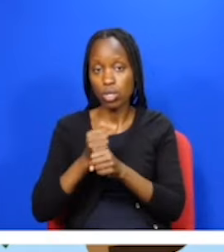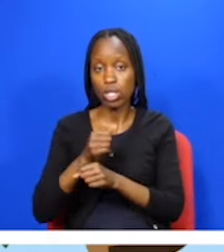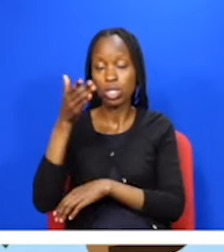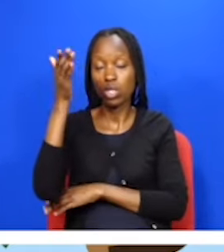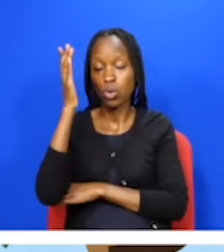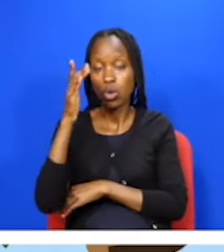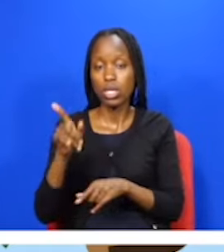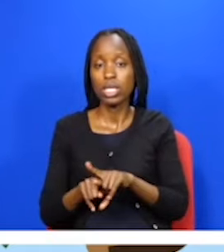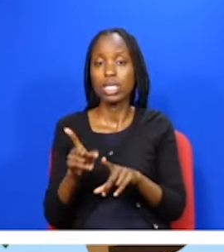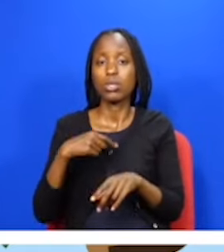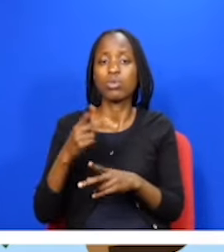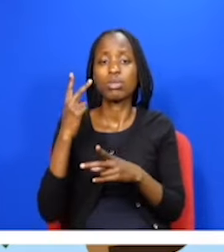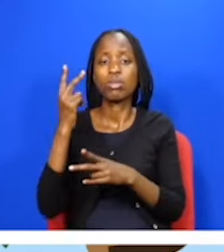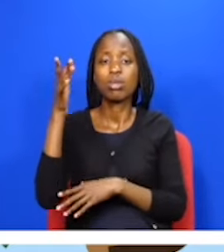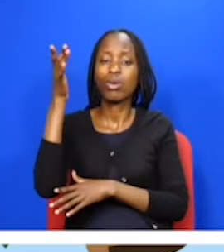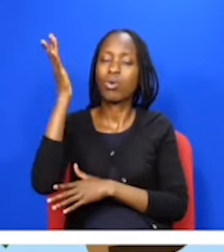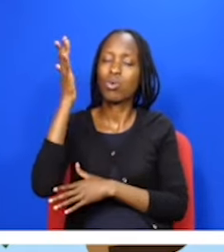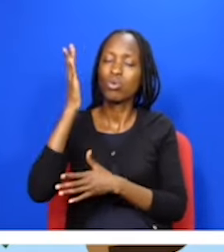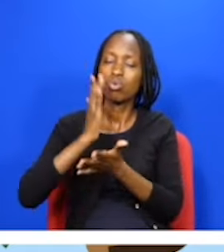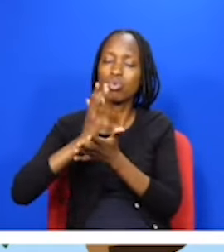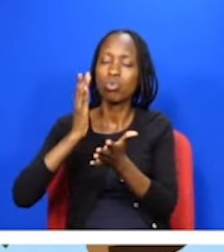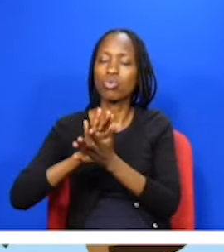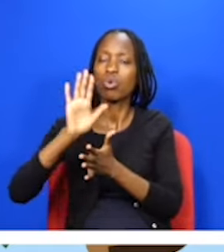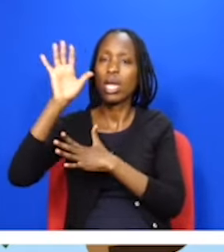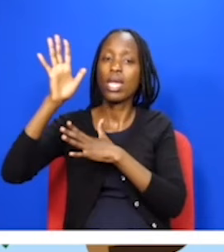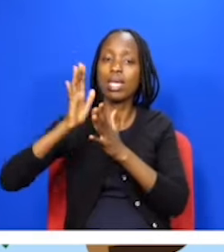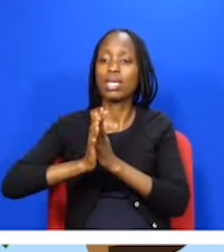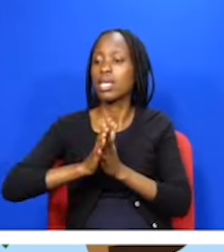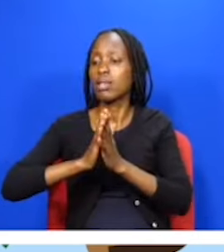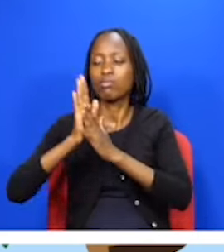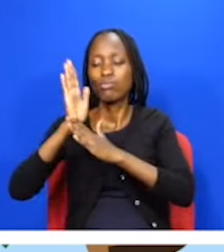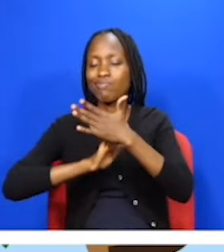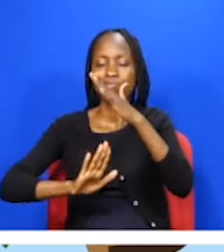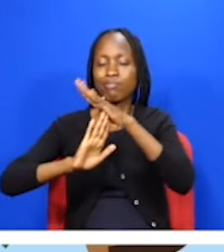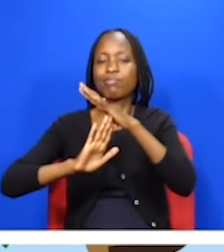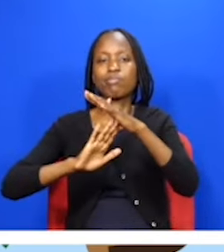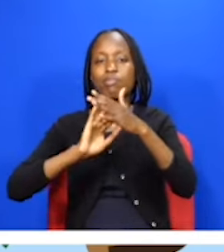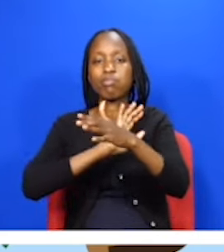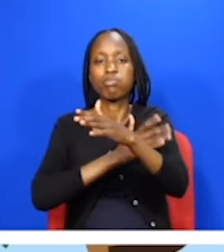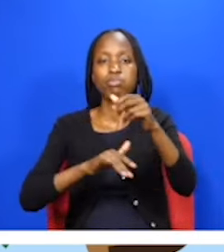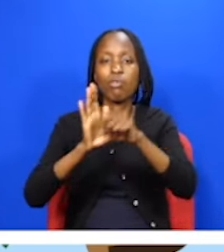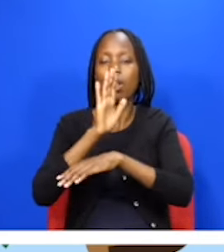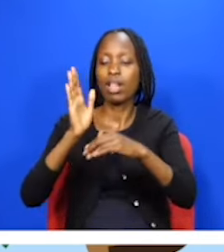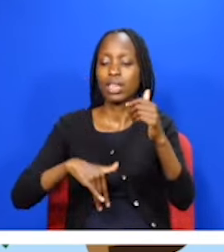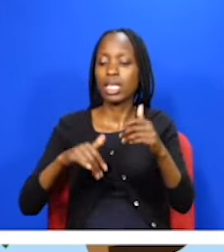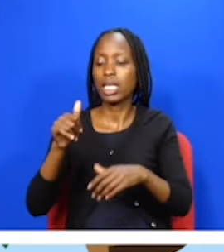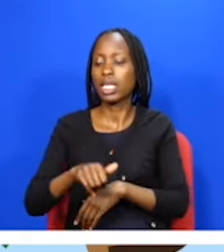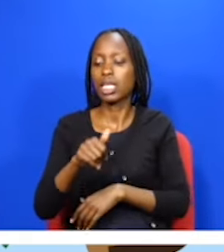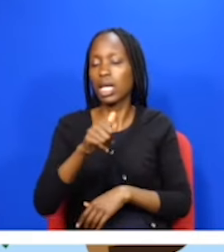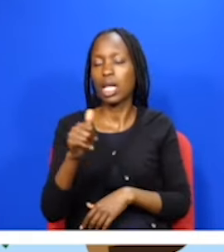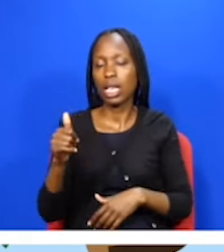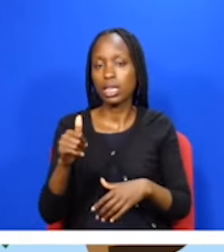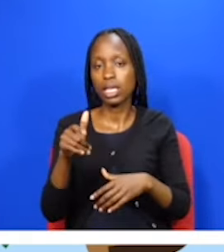seen that God is bigger and more powerful than anything or anyone else.